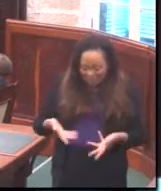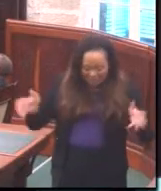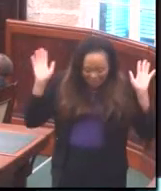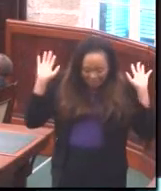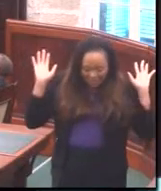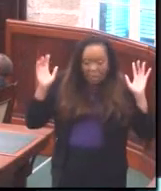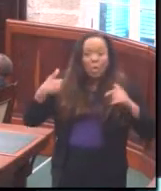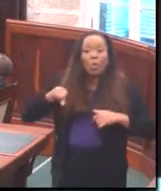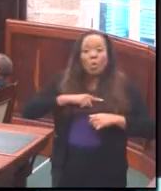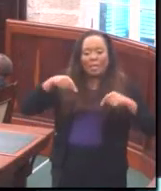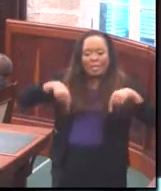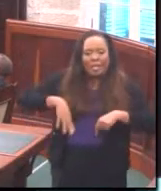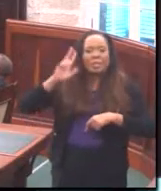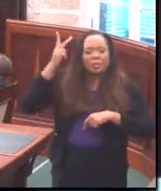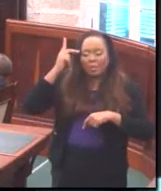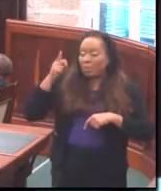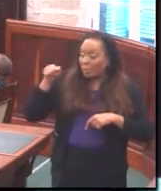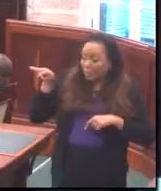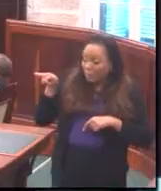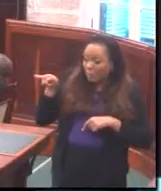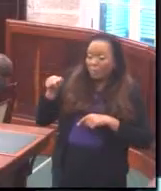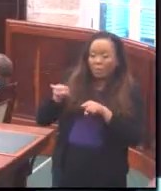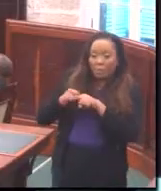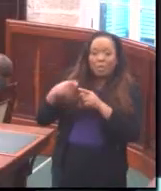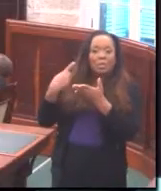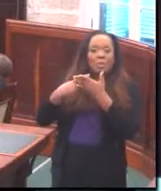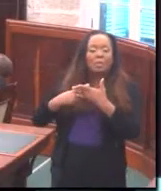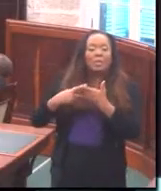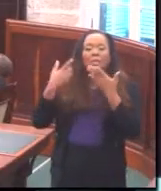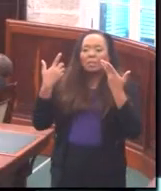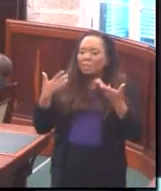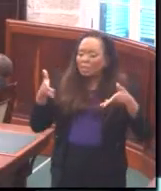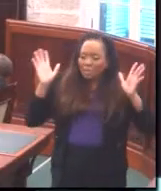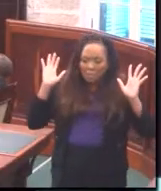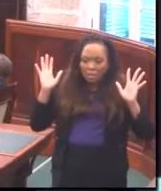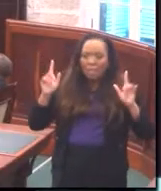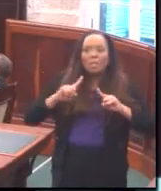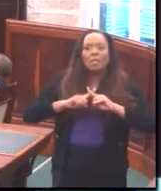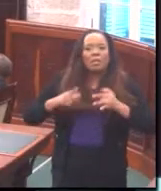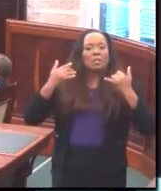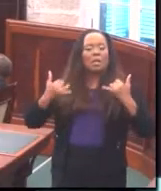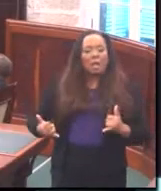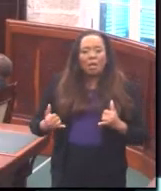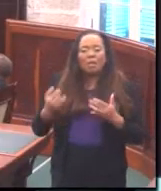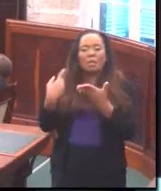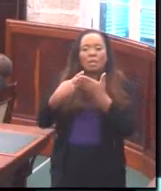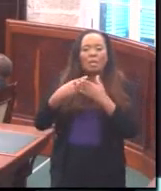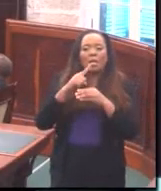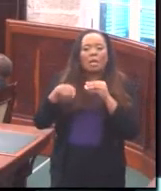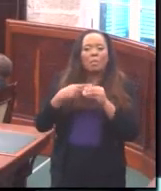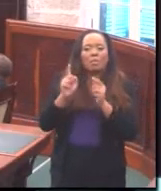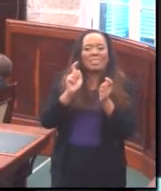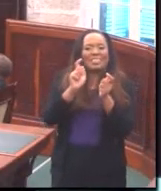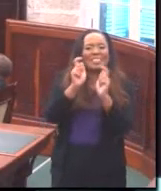House, and you had full discourse on it. It's dealing specifically with the changing of the words, sir.